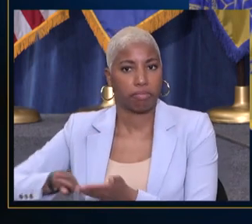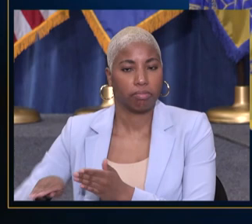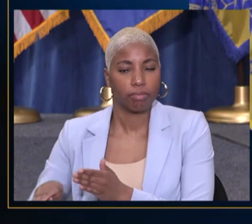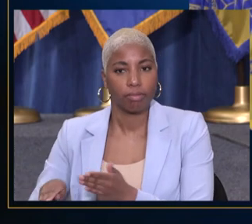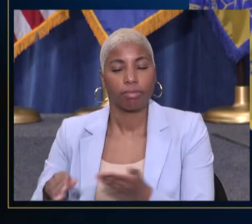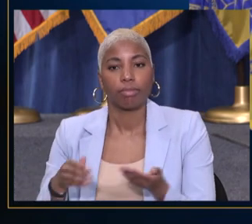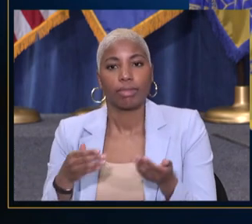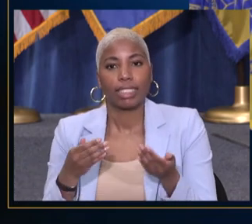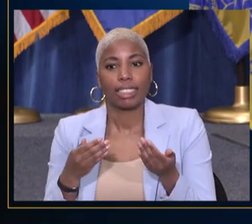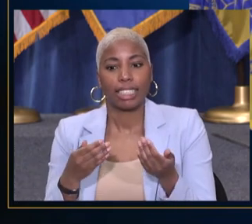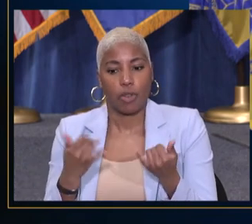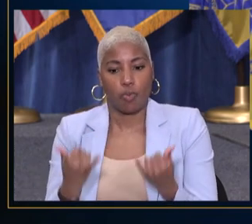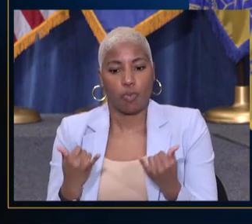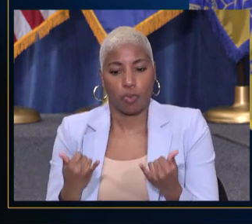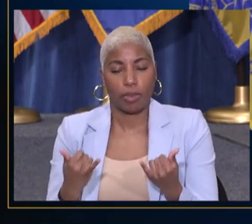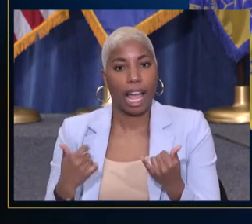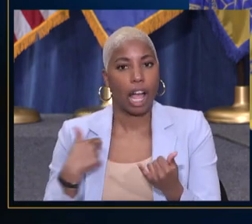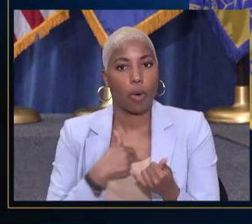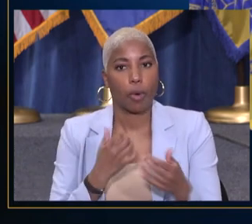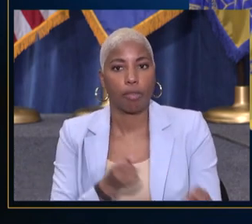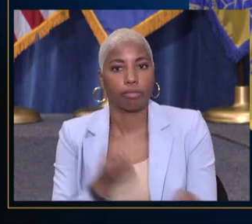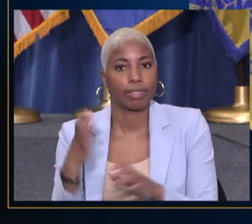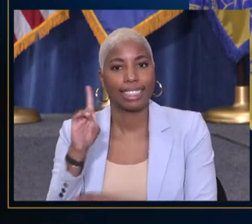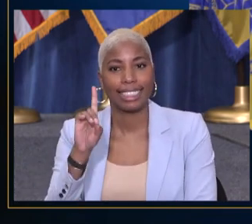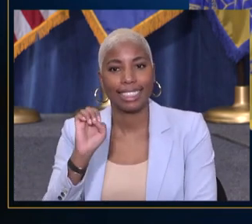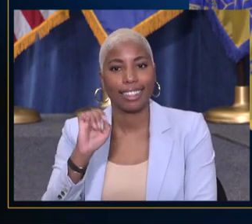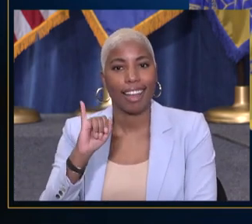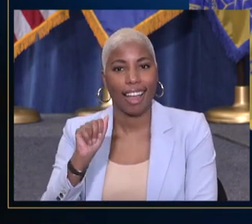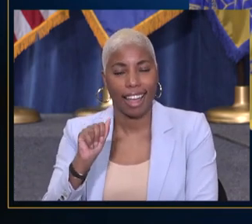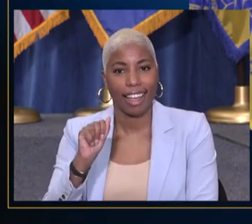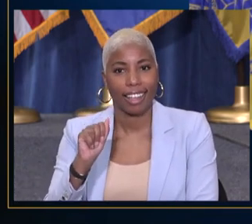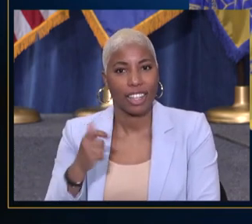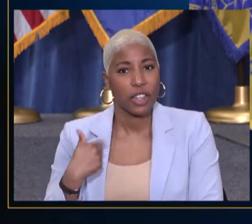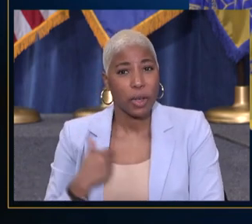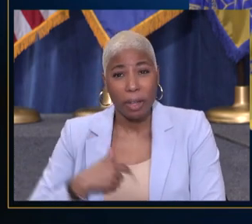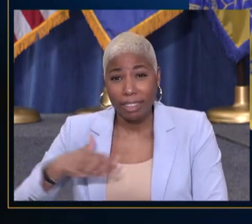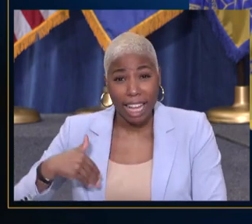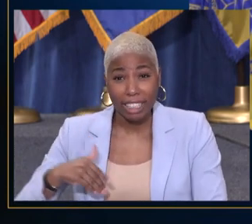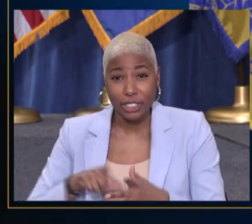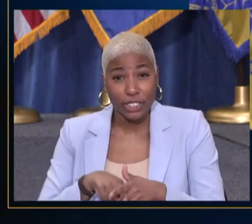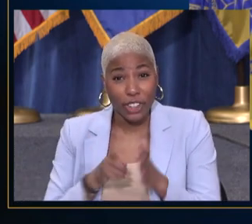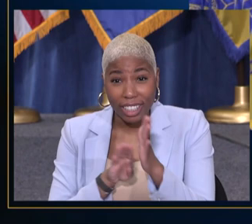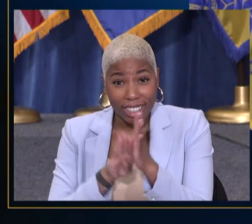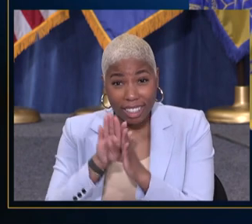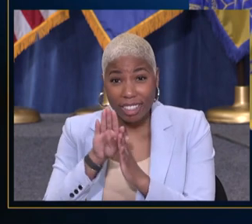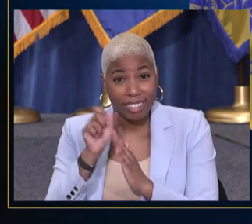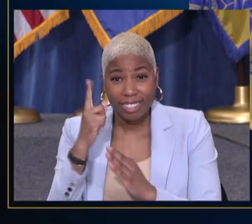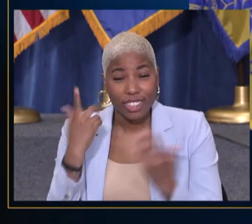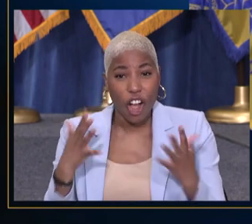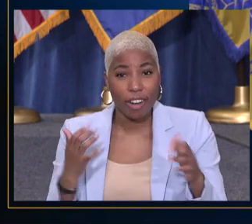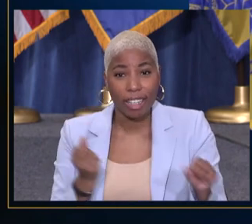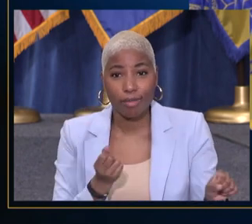rid of DEIA. We barely got started, now they already want to get rid of it.